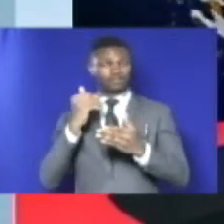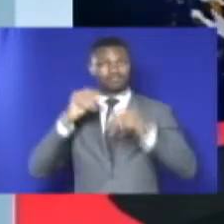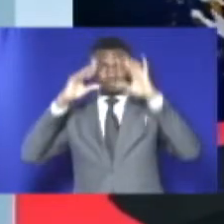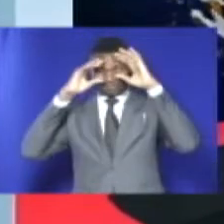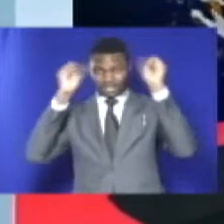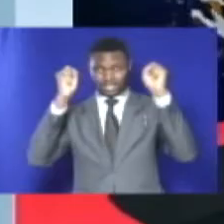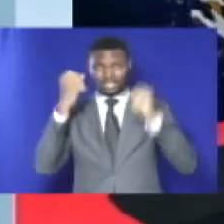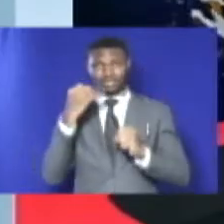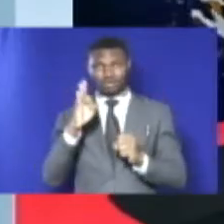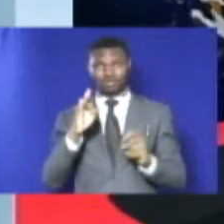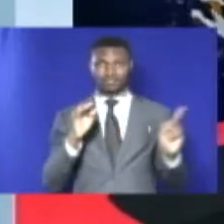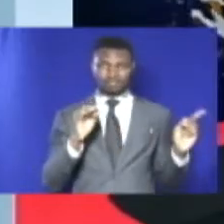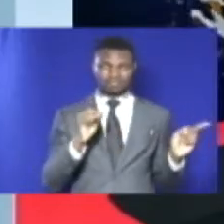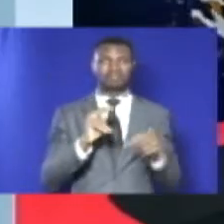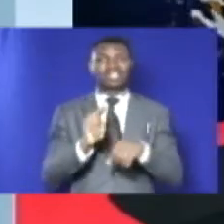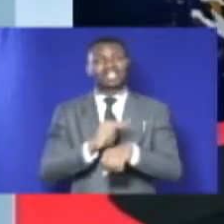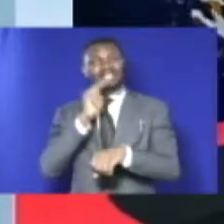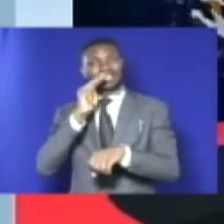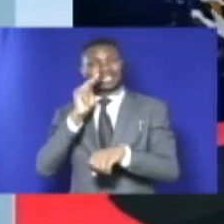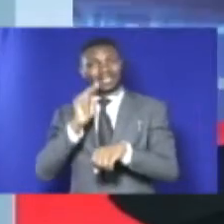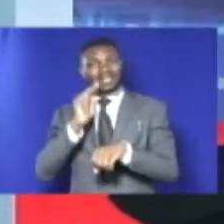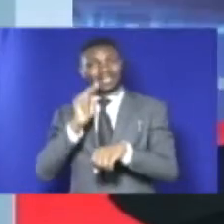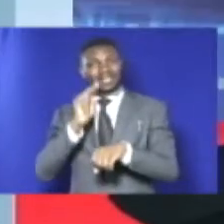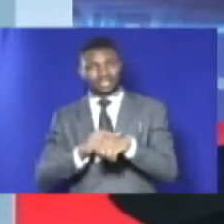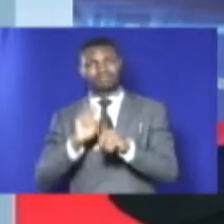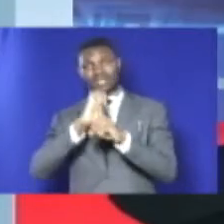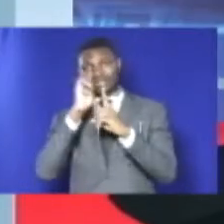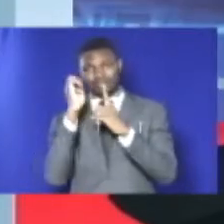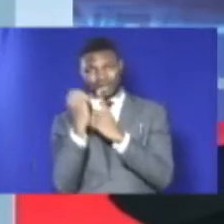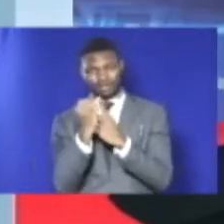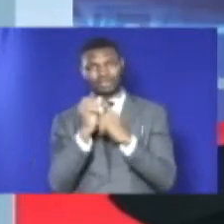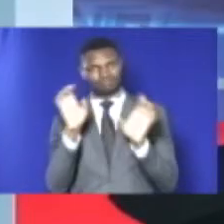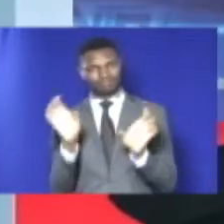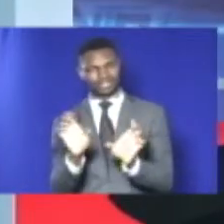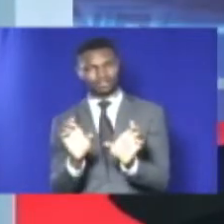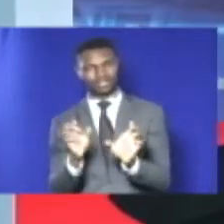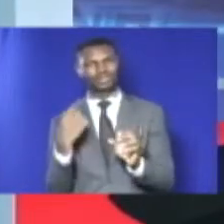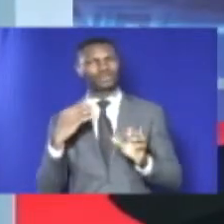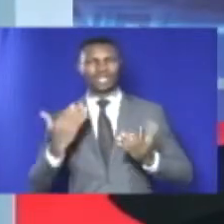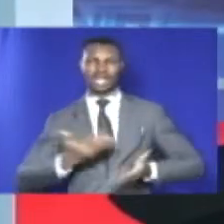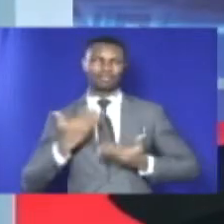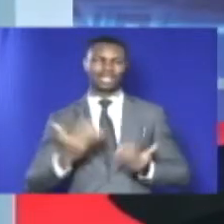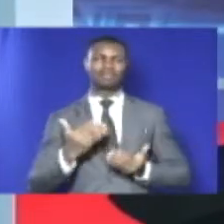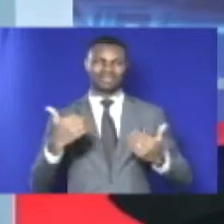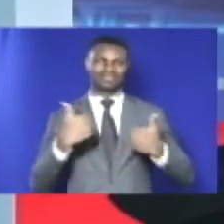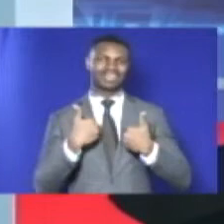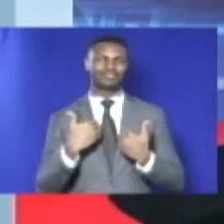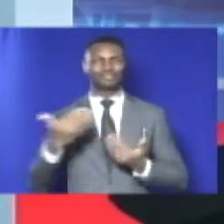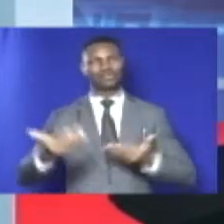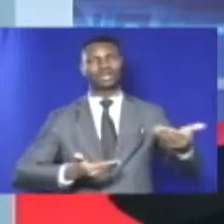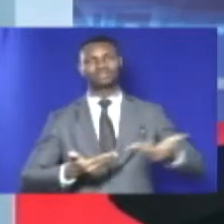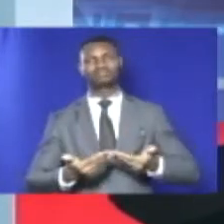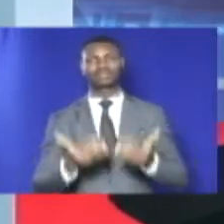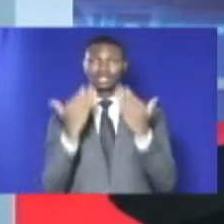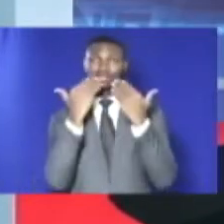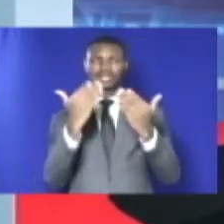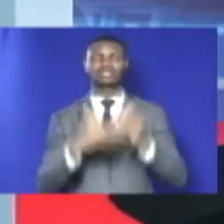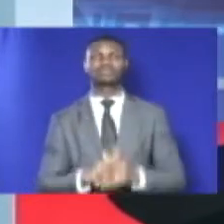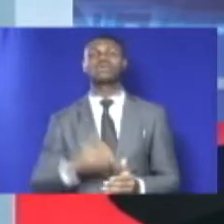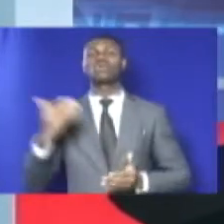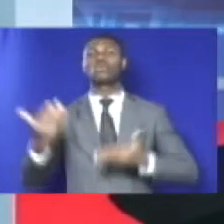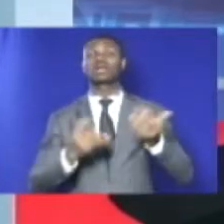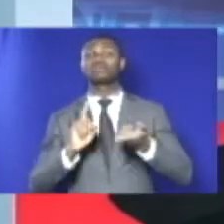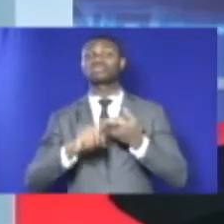Uche Agbanusi. Glad to have you in our studio, Dr. Uche. Thank you. Welcome to NTA